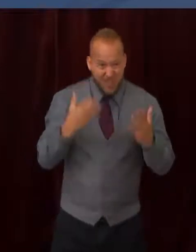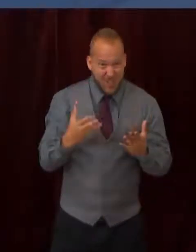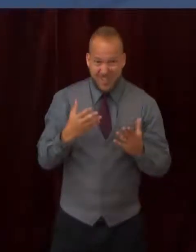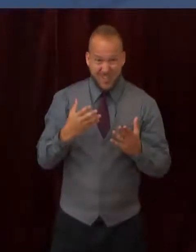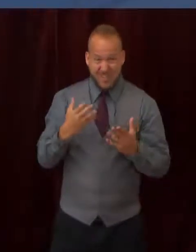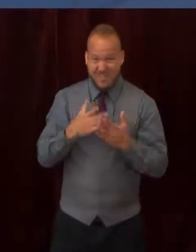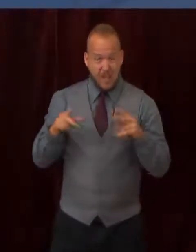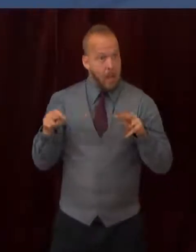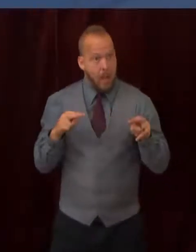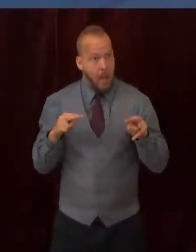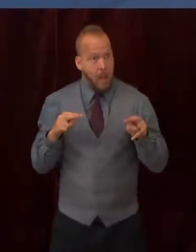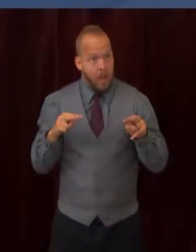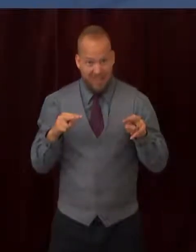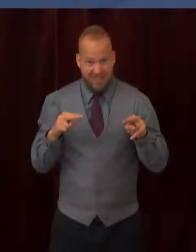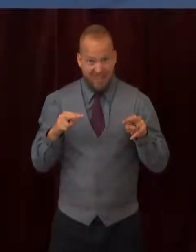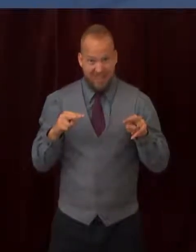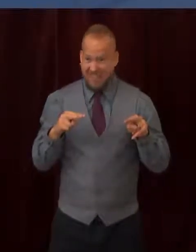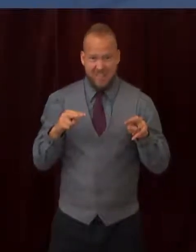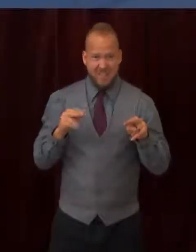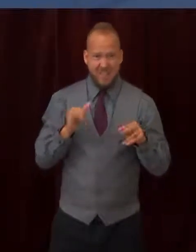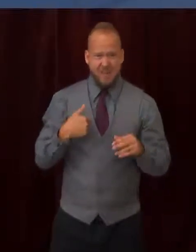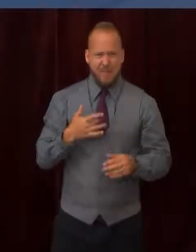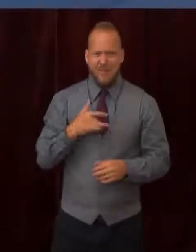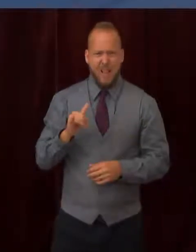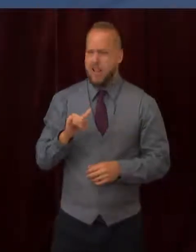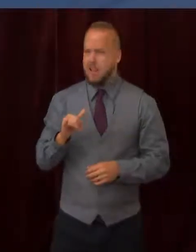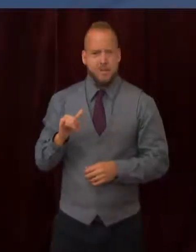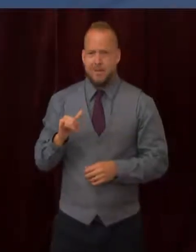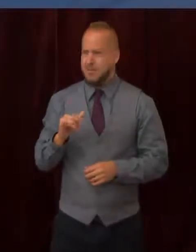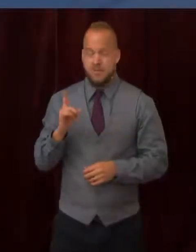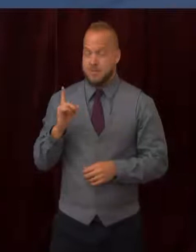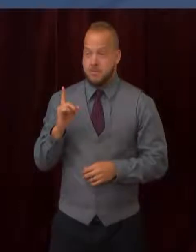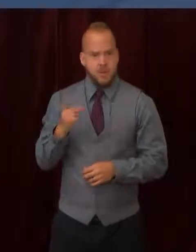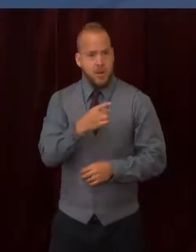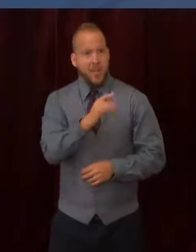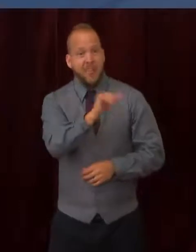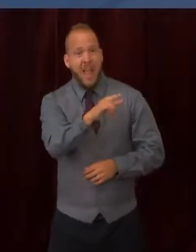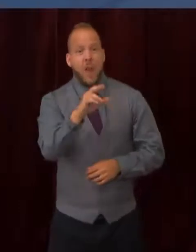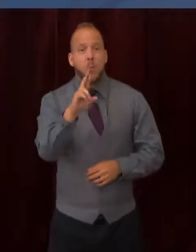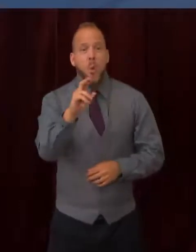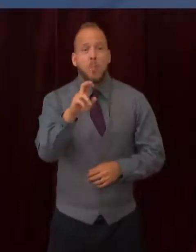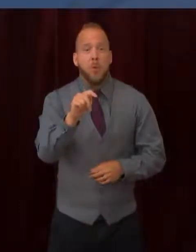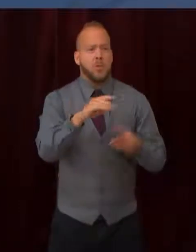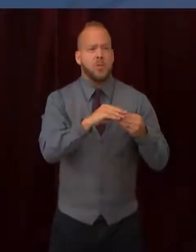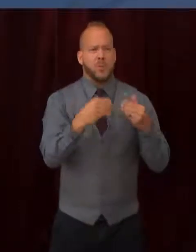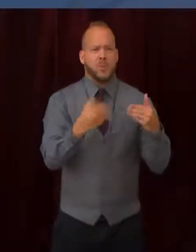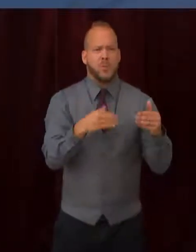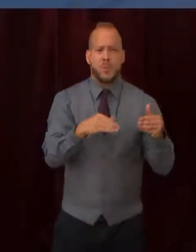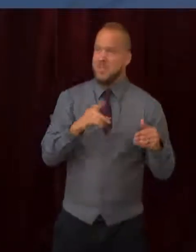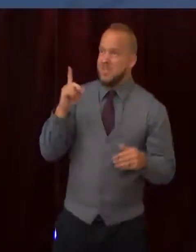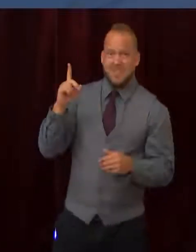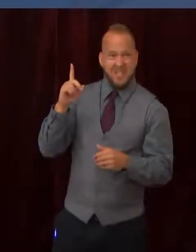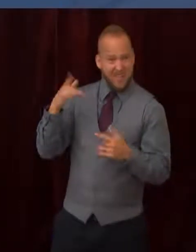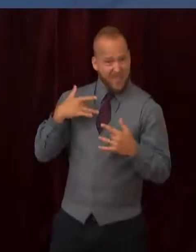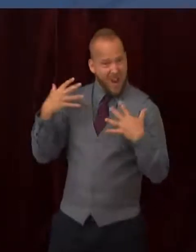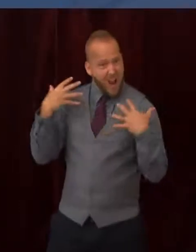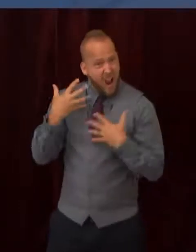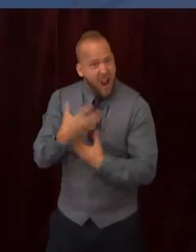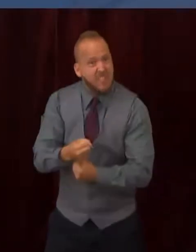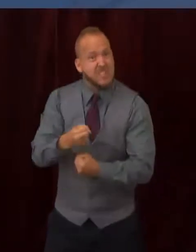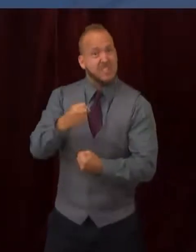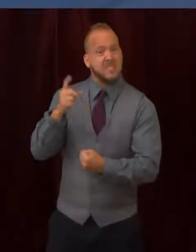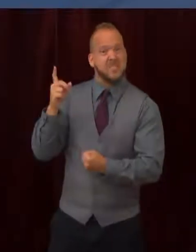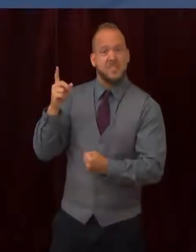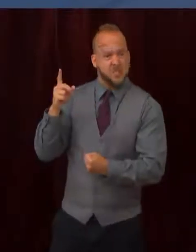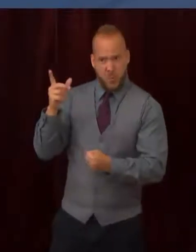of a very insecure man than a person asking us to find the better angels of our nature. And I